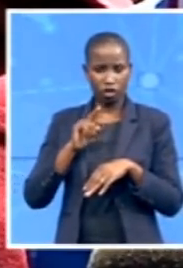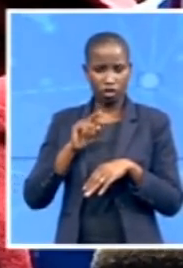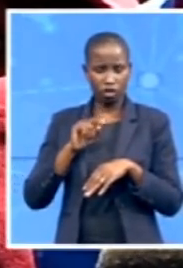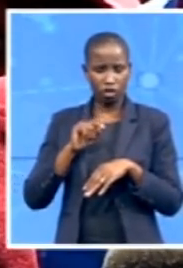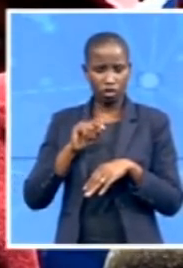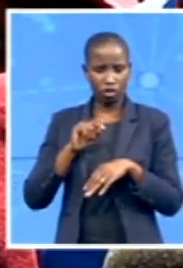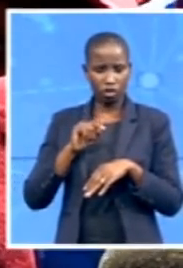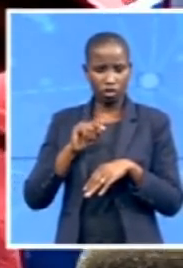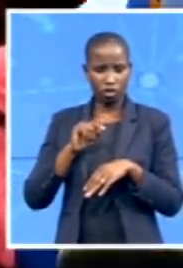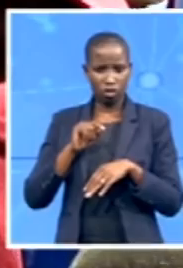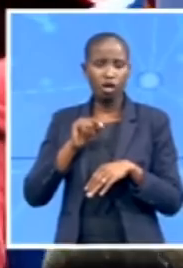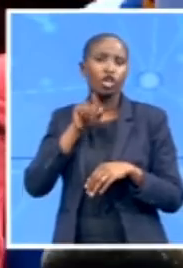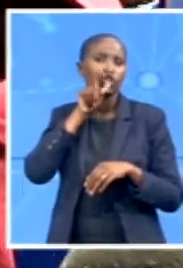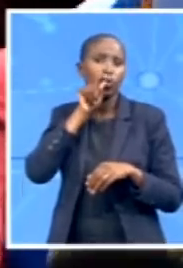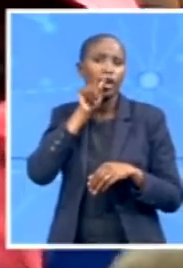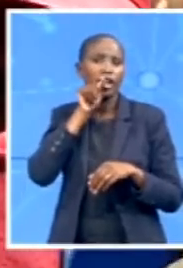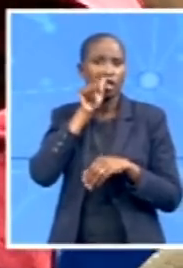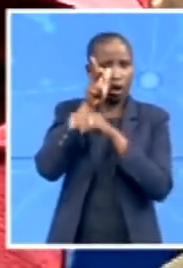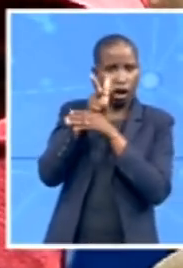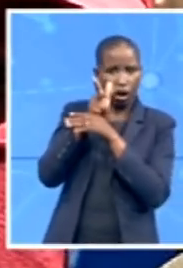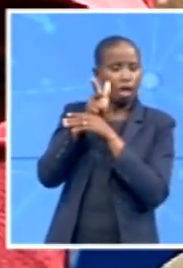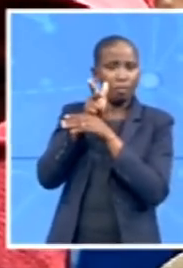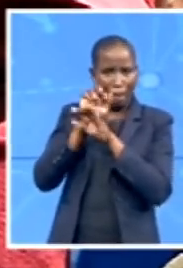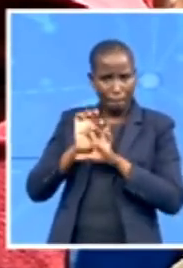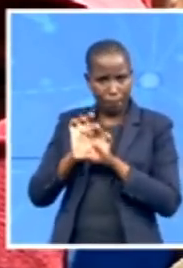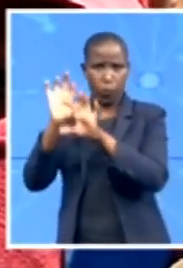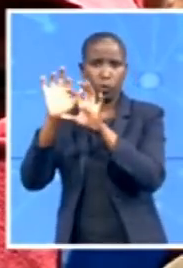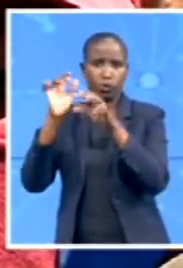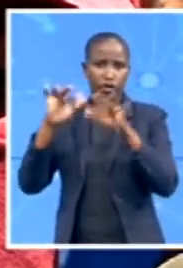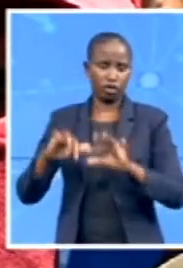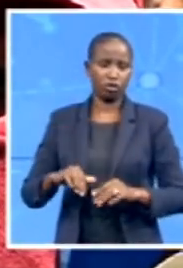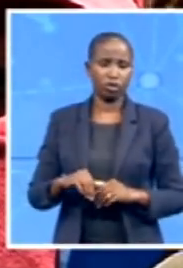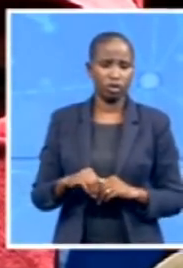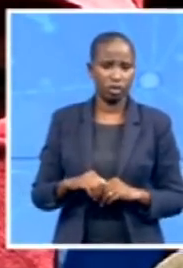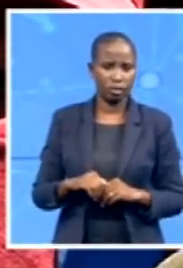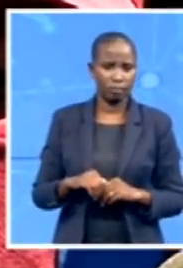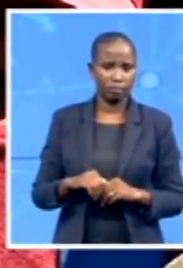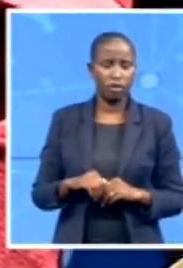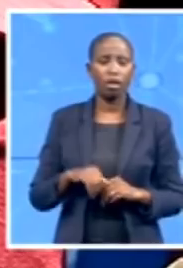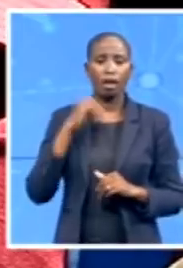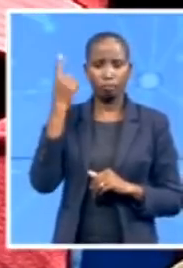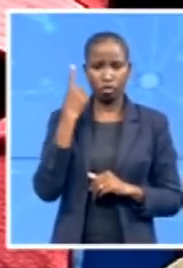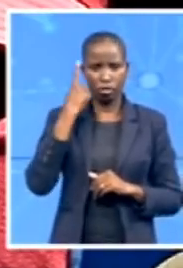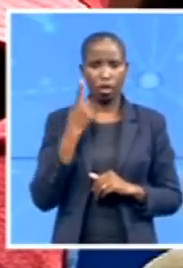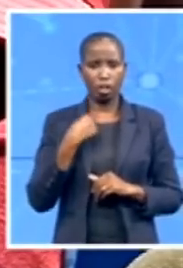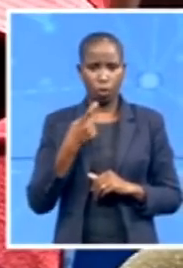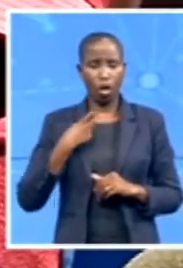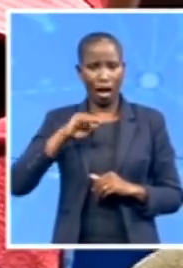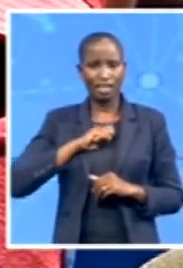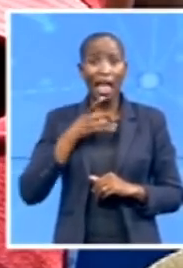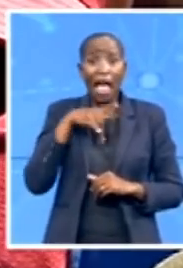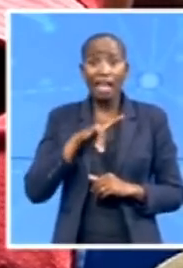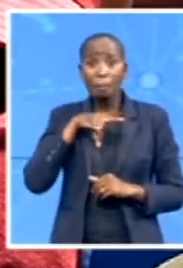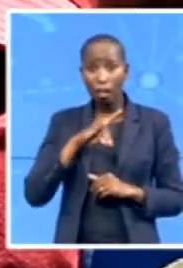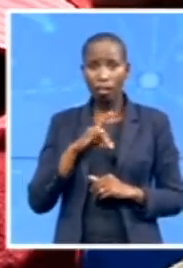Friday. Okay. And I'd also like to touch on the fact that the principal called us animals and his wife. He called us animals and